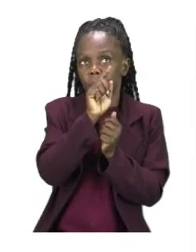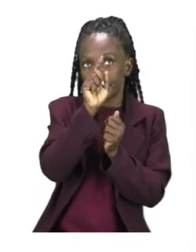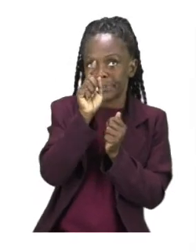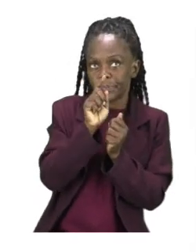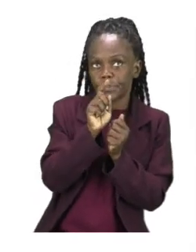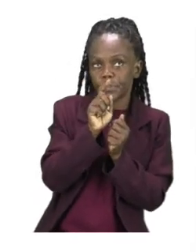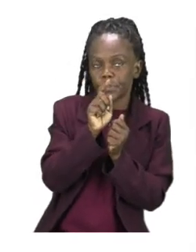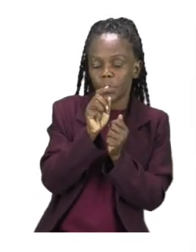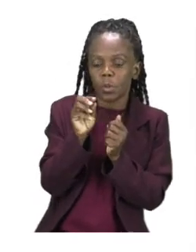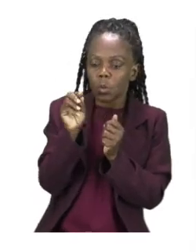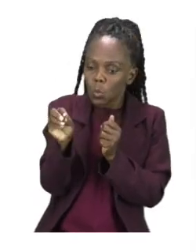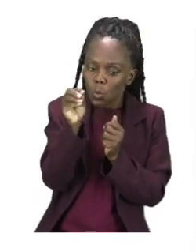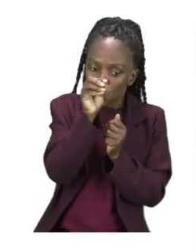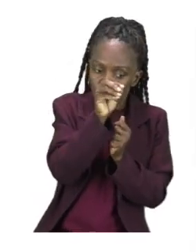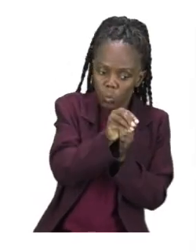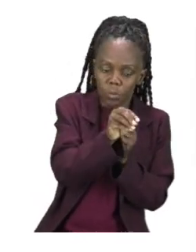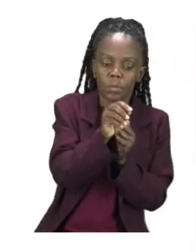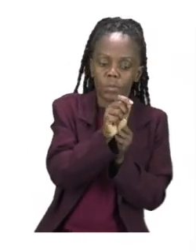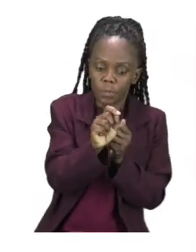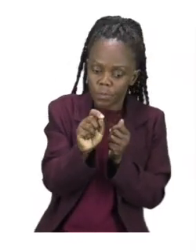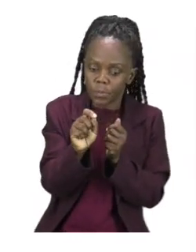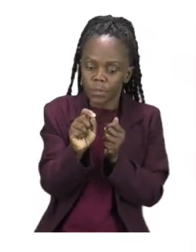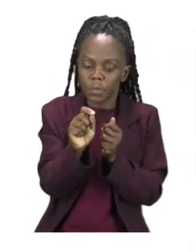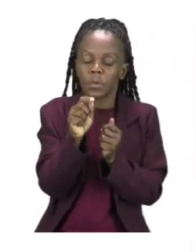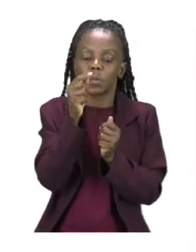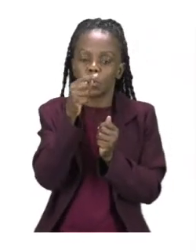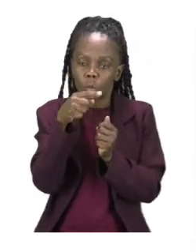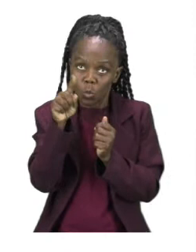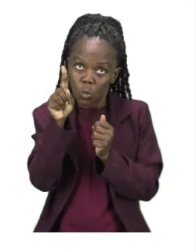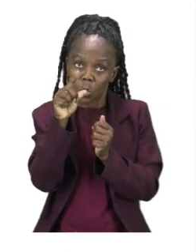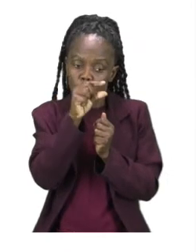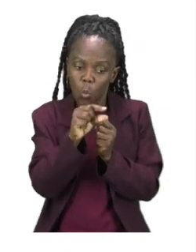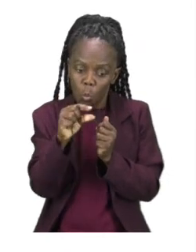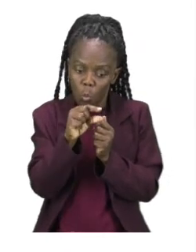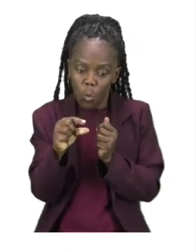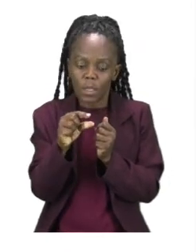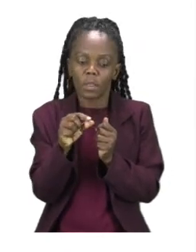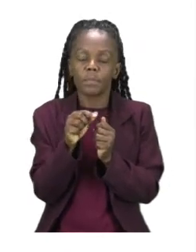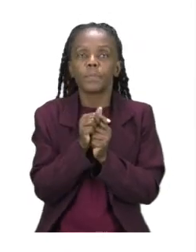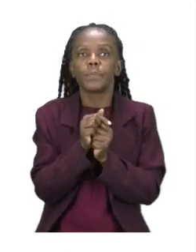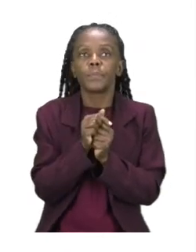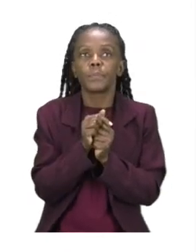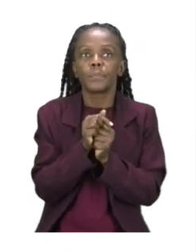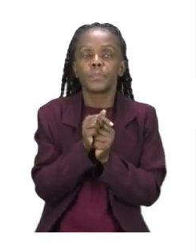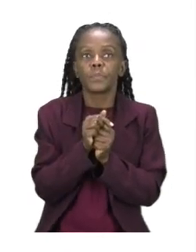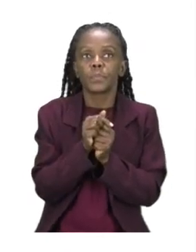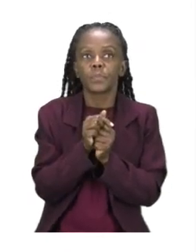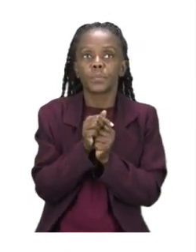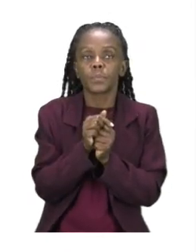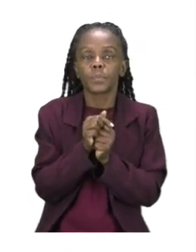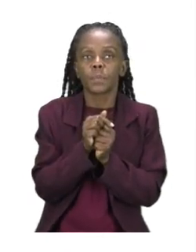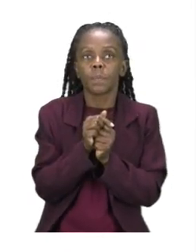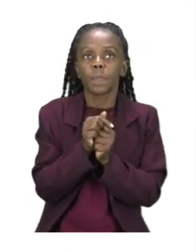in using the correct word. I am going to do number 1 and the last